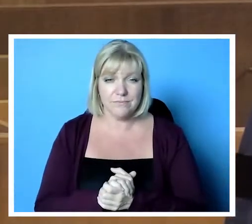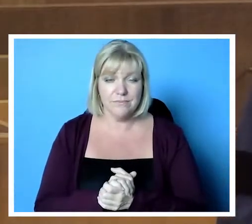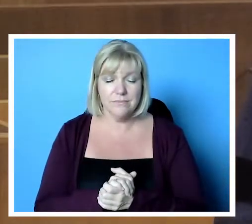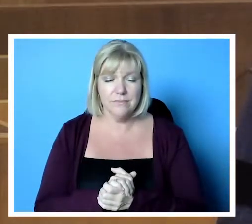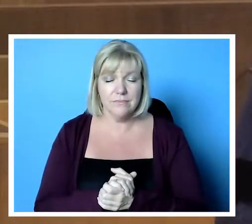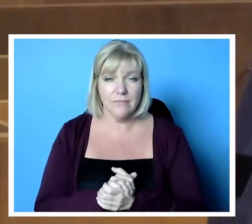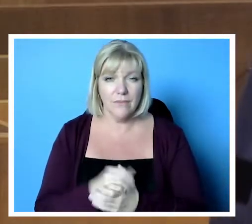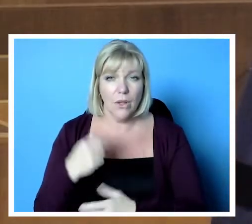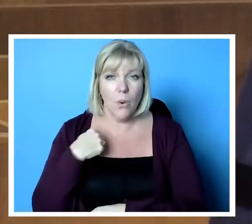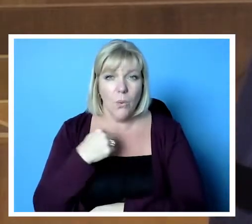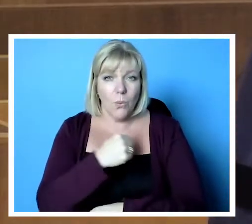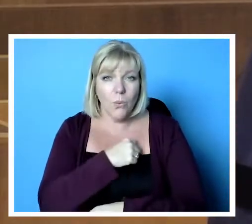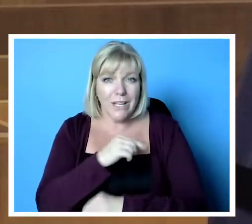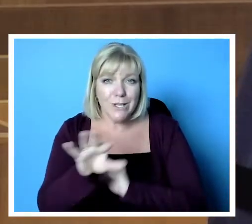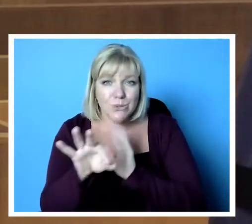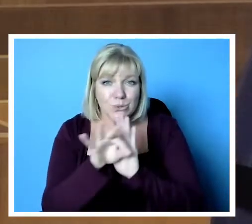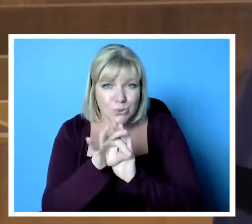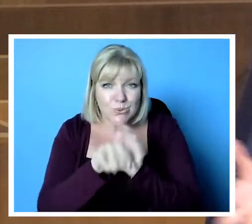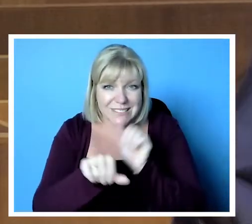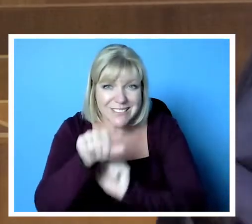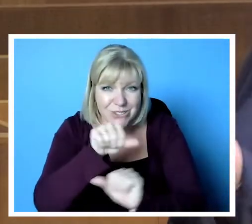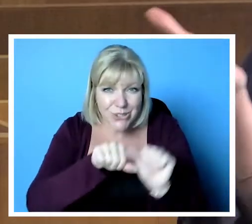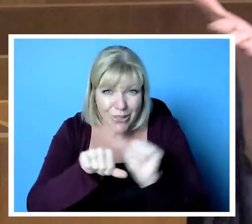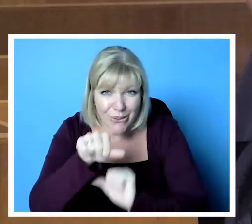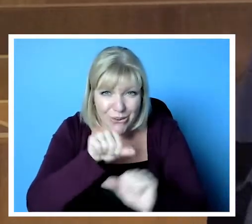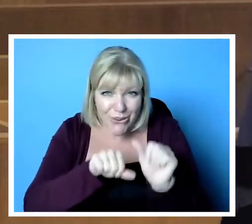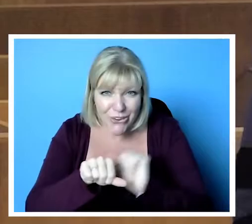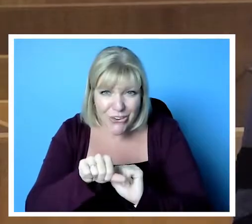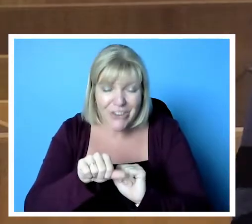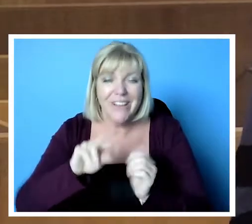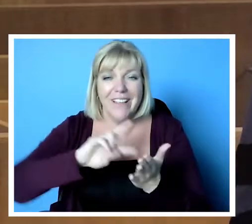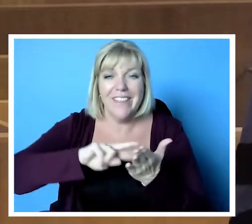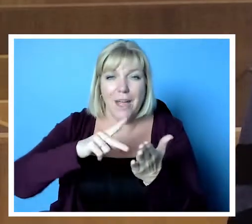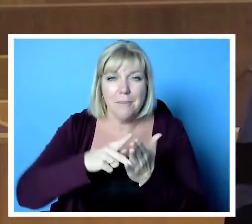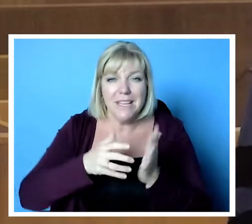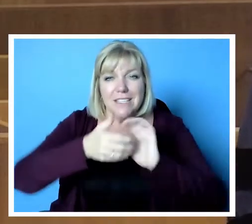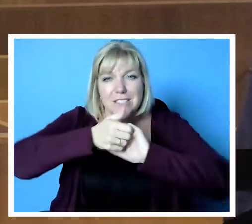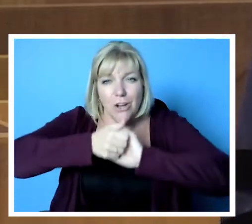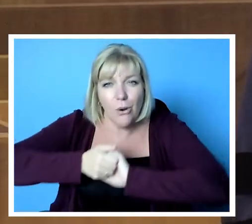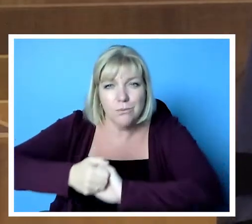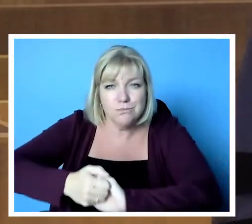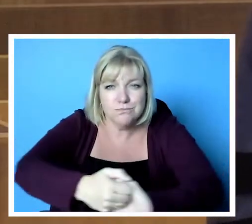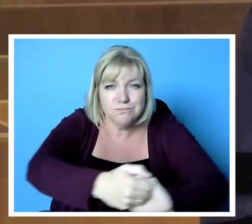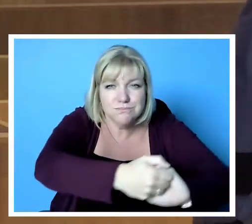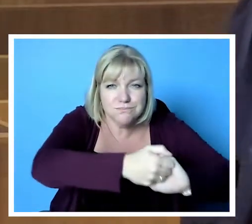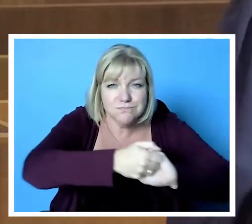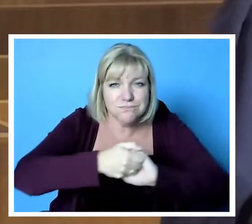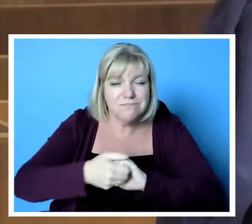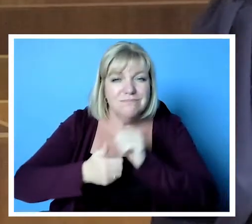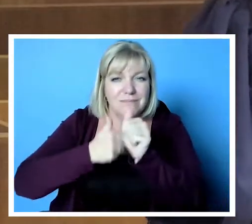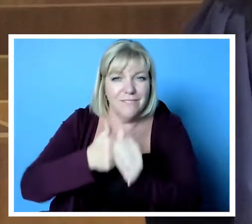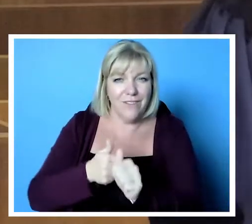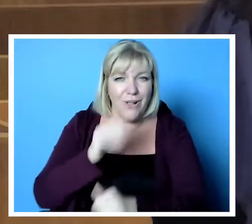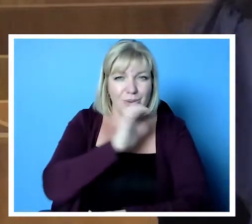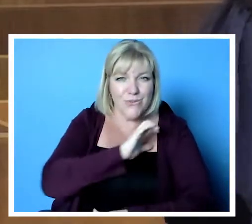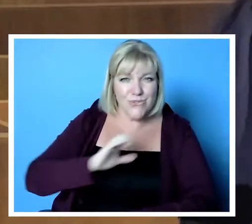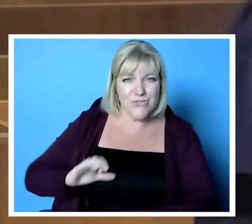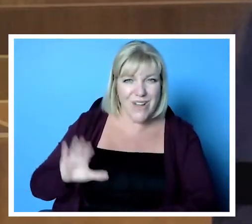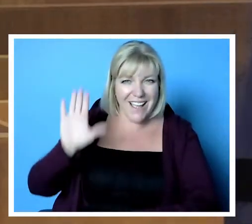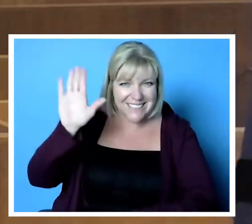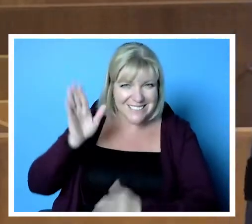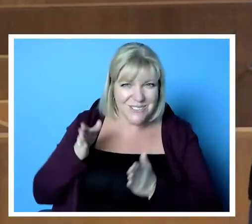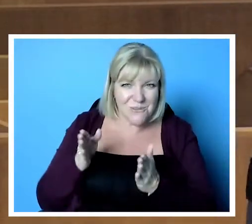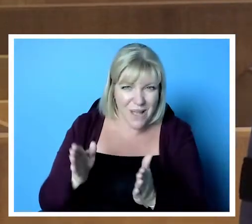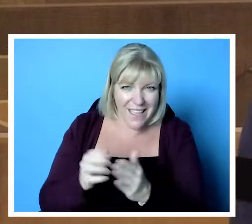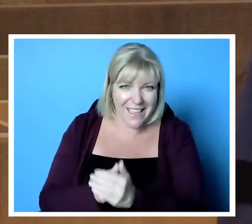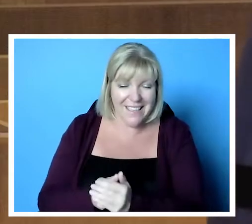And when we choose one another, we align ourselves with Christ's way. When we choose to